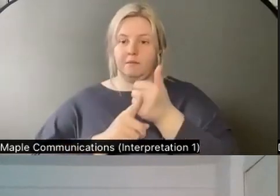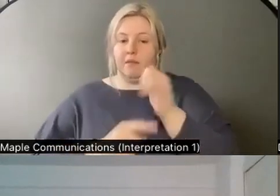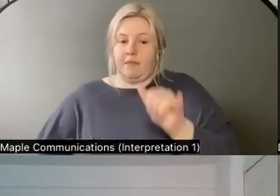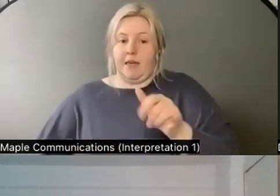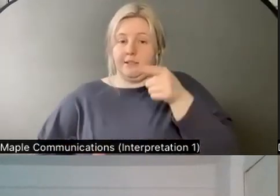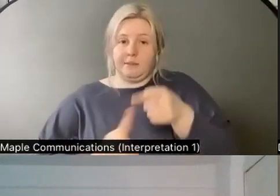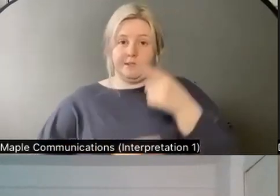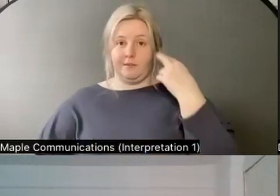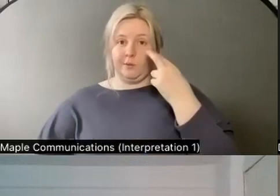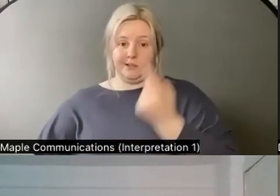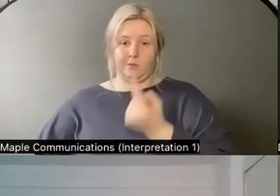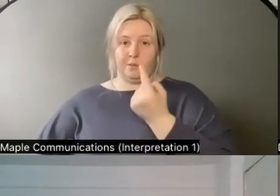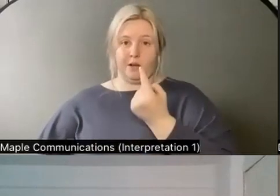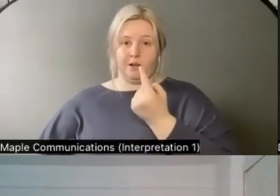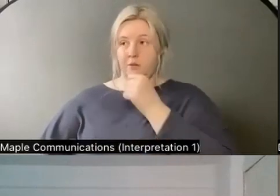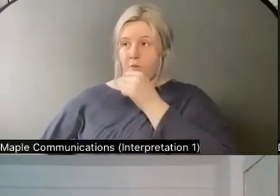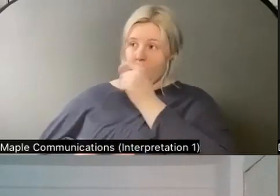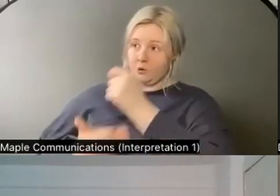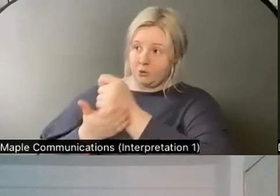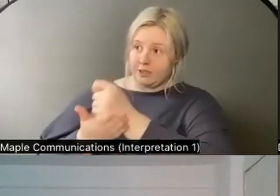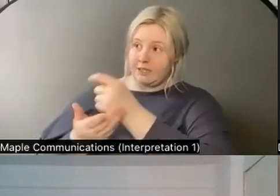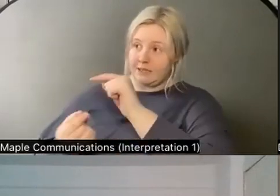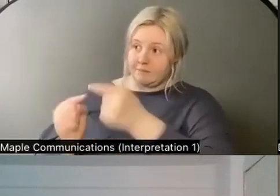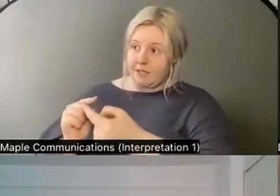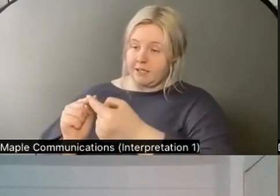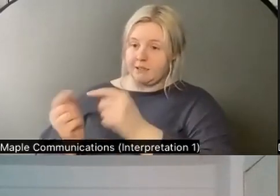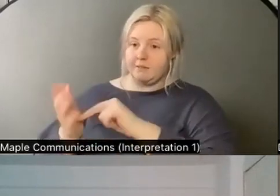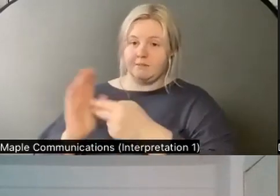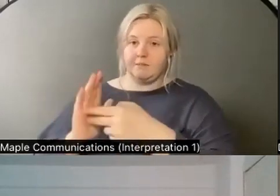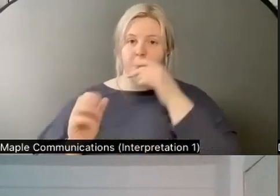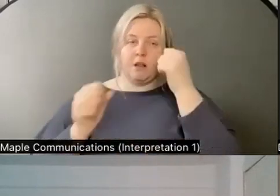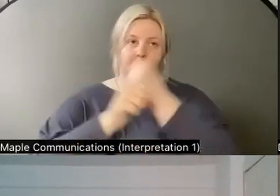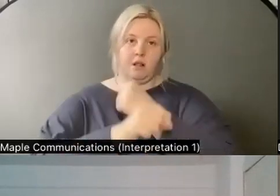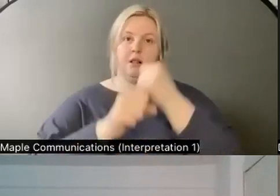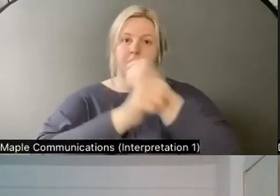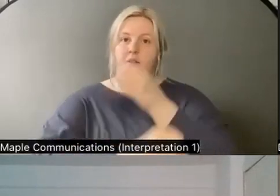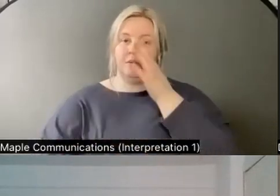alone, for that reason alone, to pick MAID. Yeah.